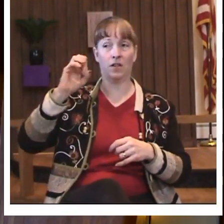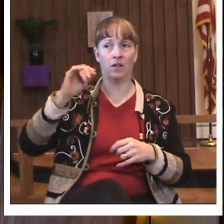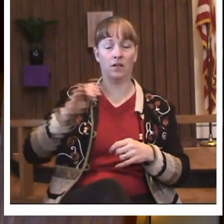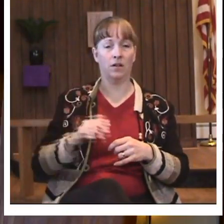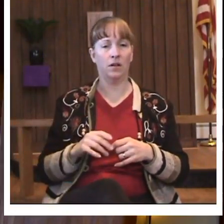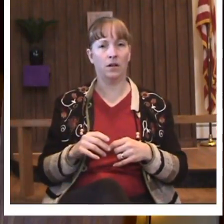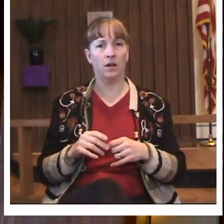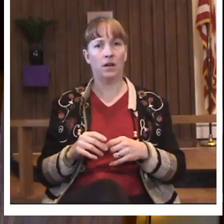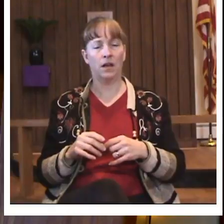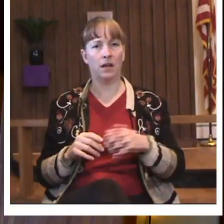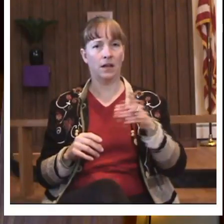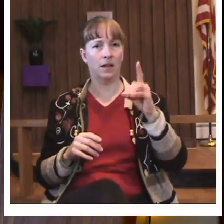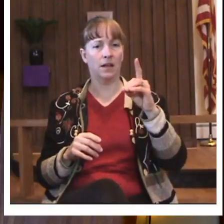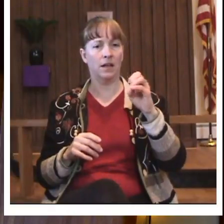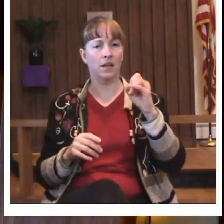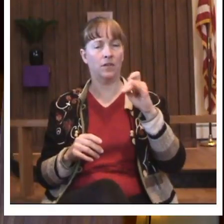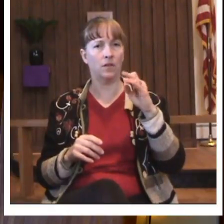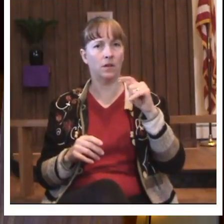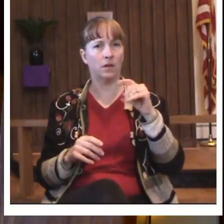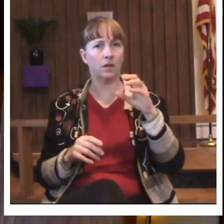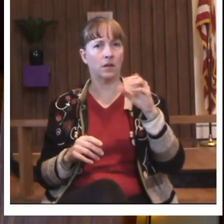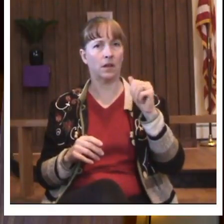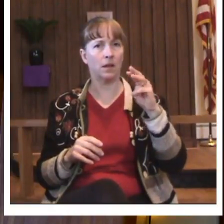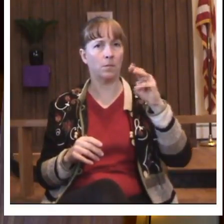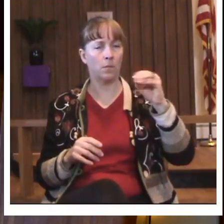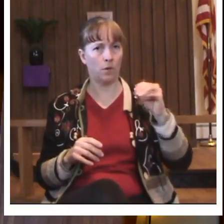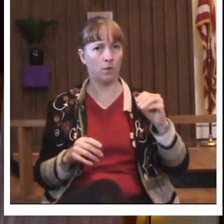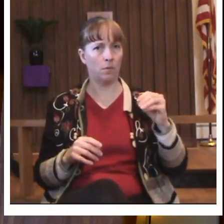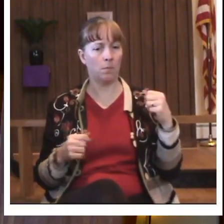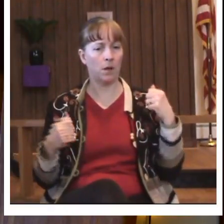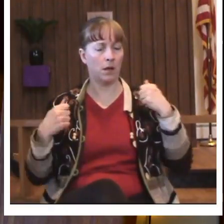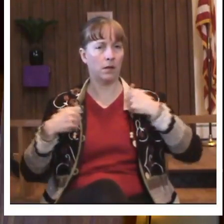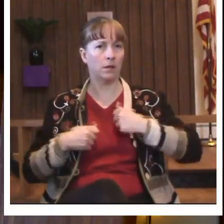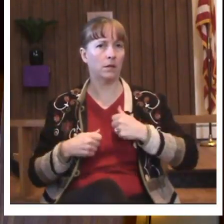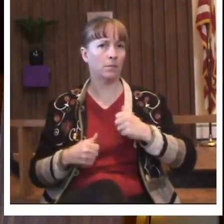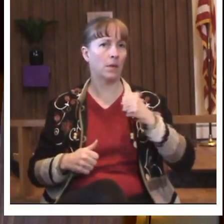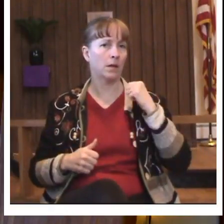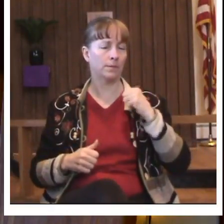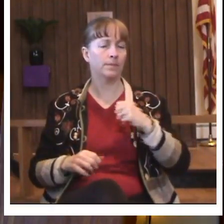He had a desert camo pack on his back.